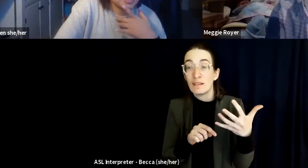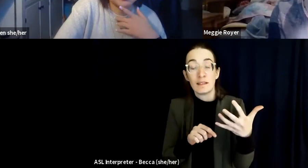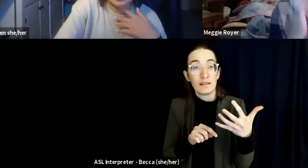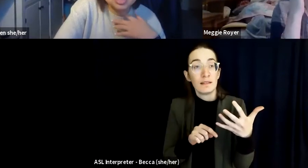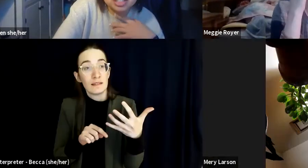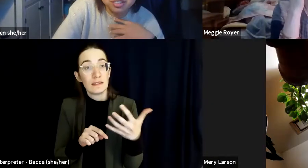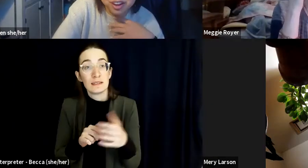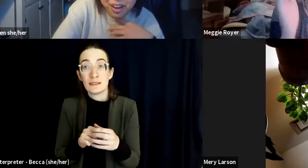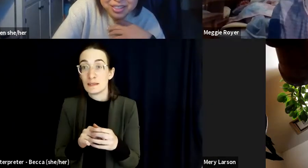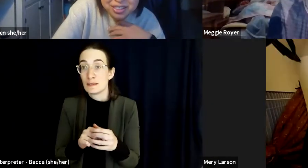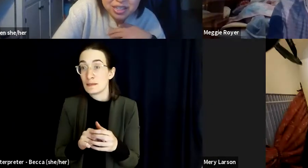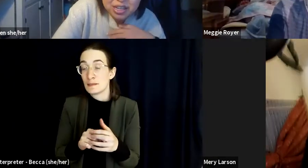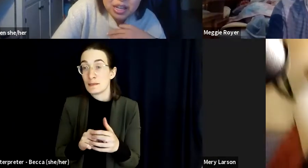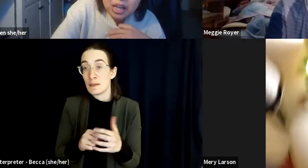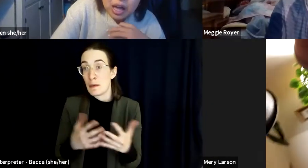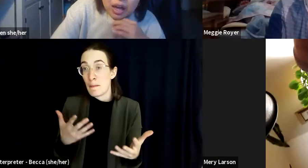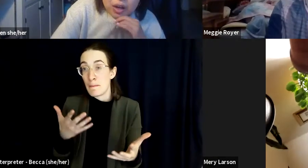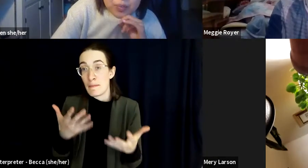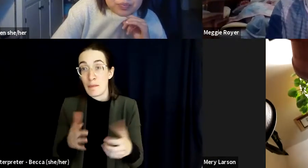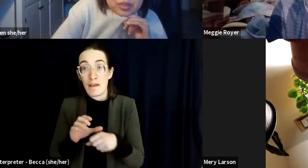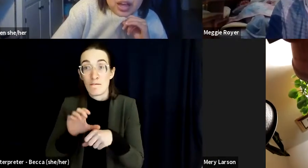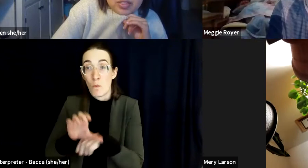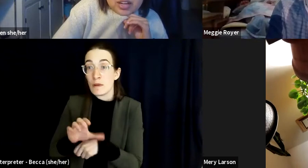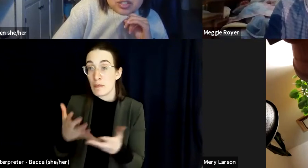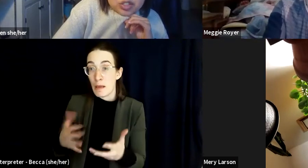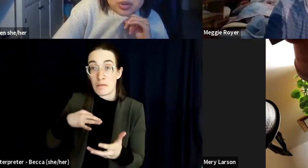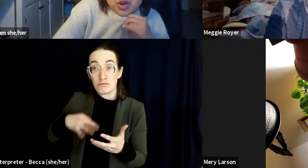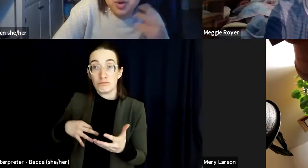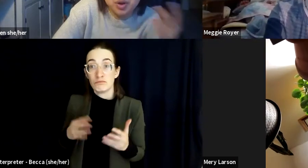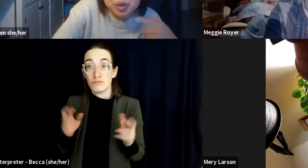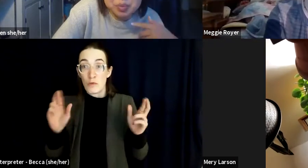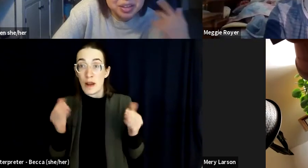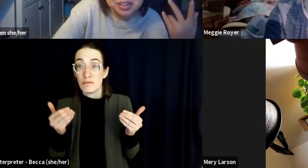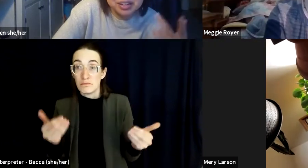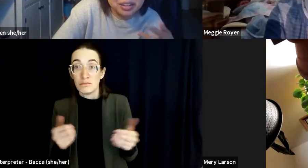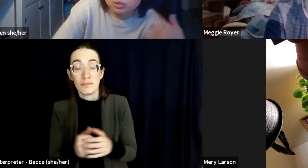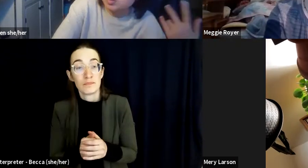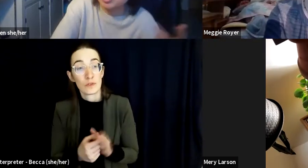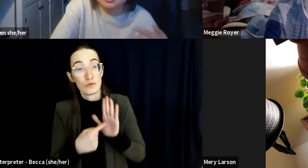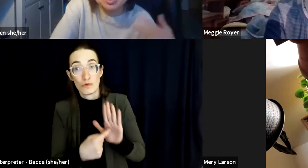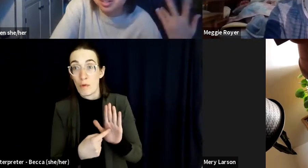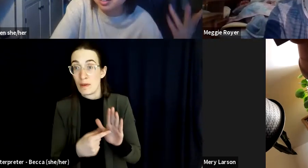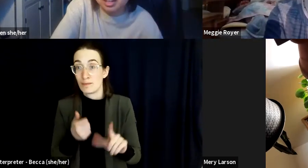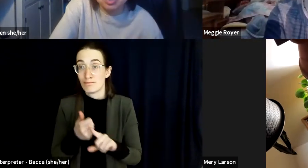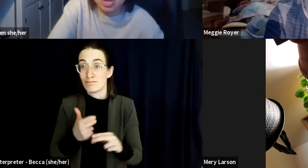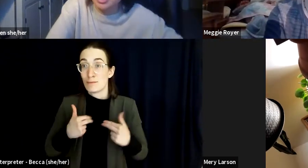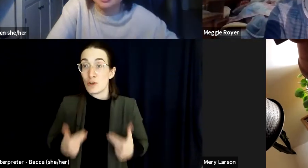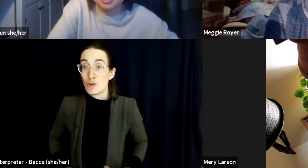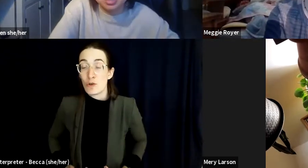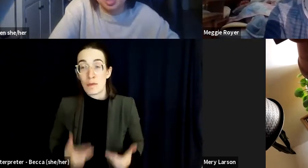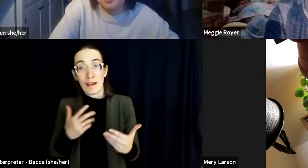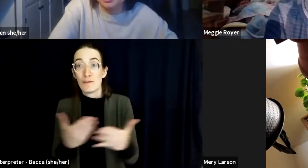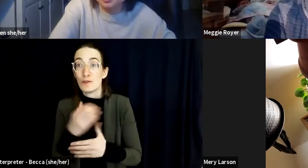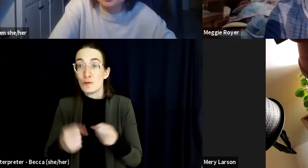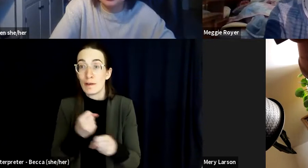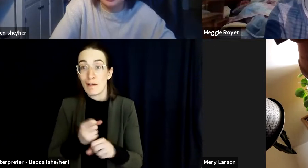my own volition or not. And then kind of just showing, I'm human and there's a brand new year, kind of try again, things